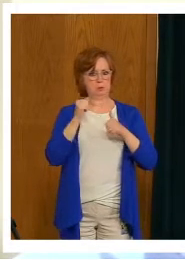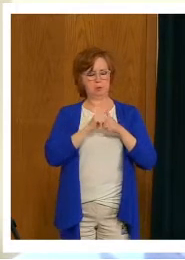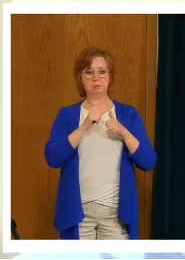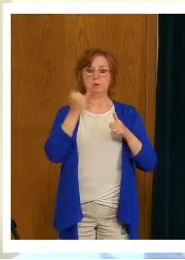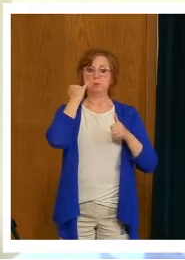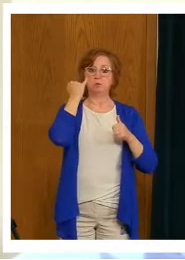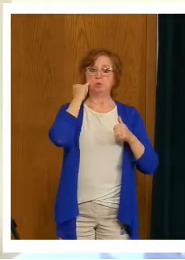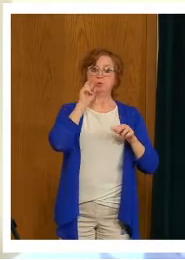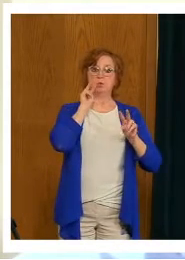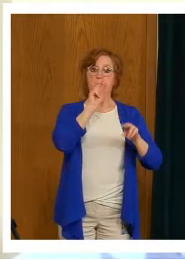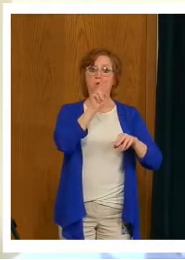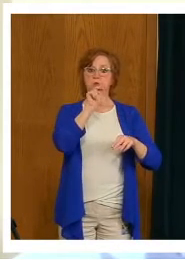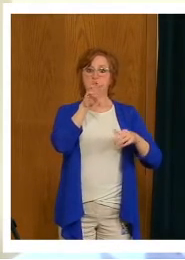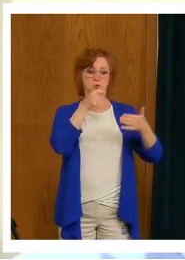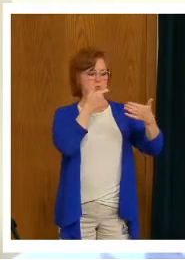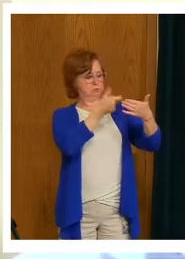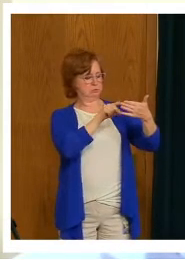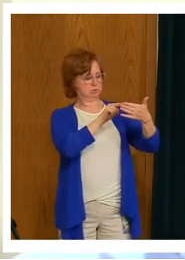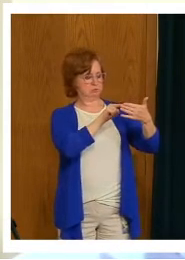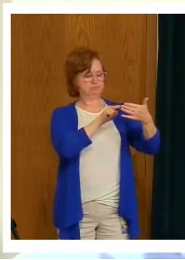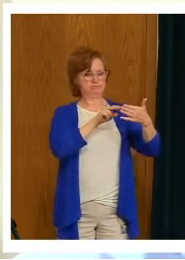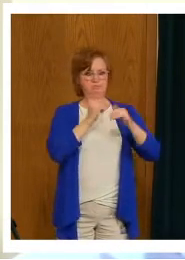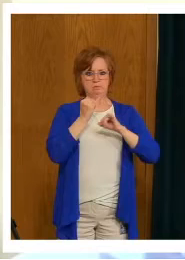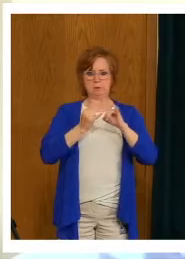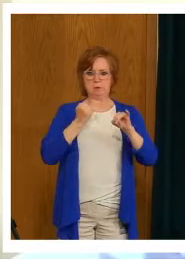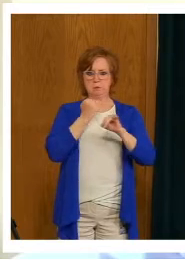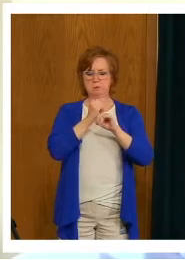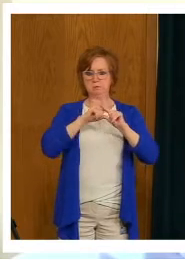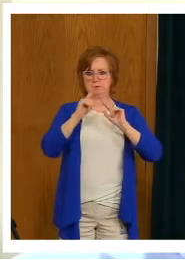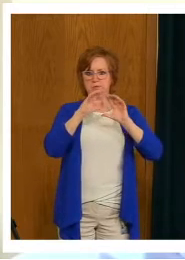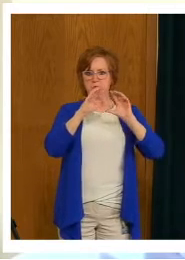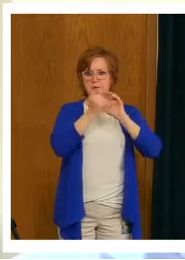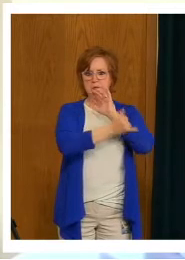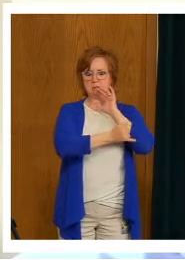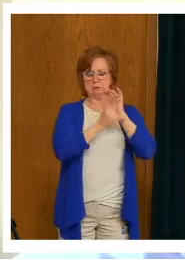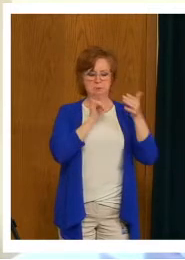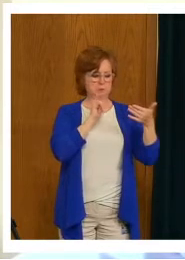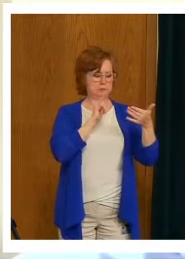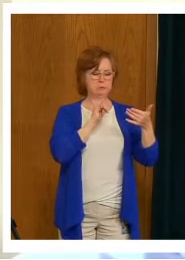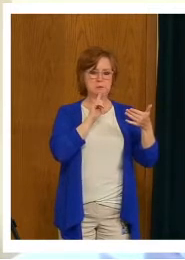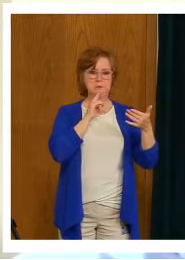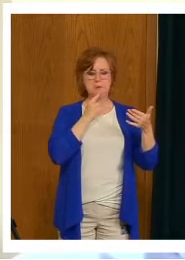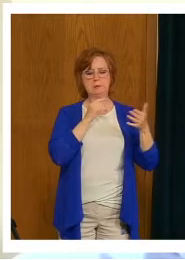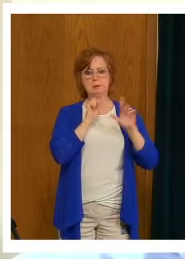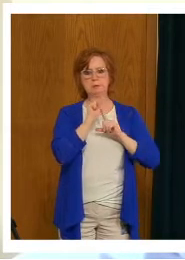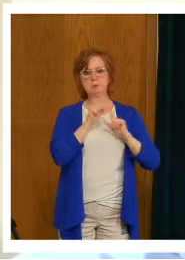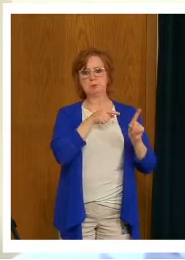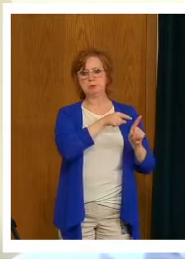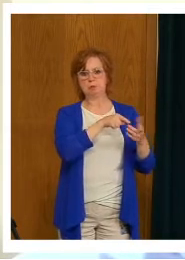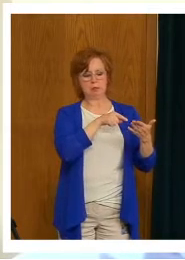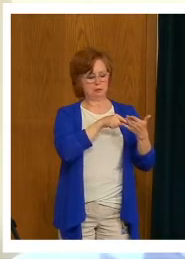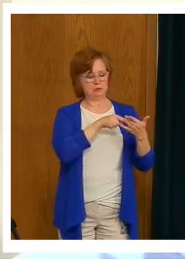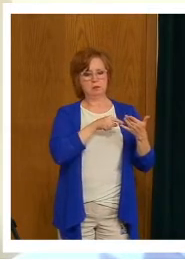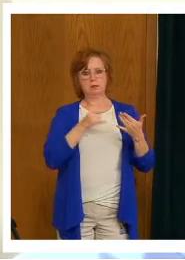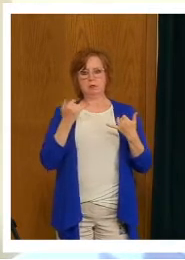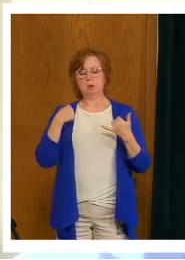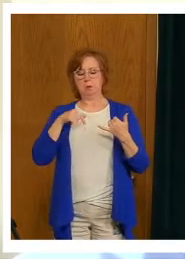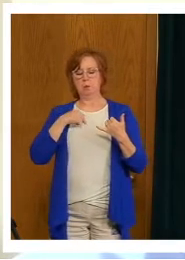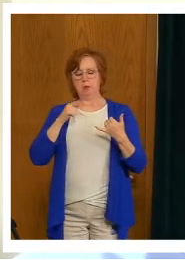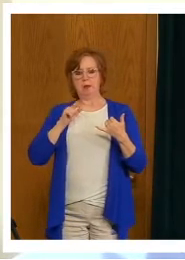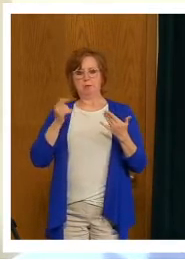have vaccines available for all of us now in the month of May, and we really should take advantage of this. Thank